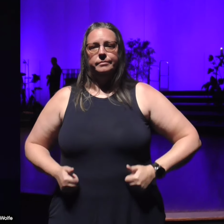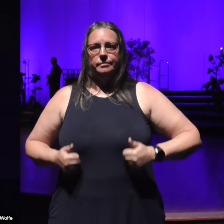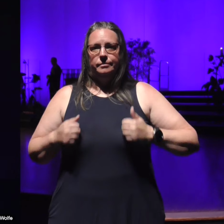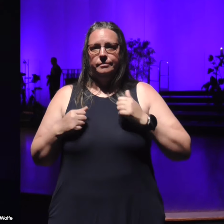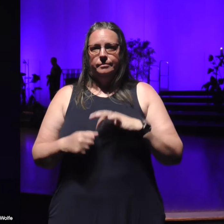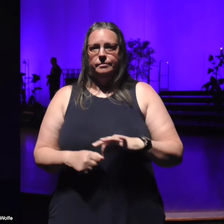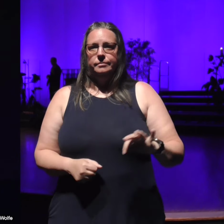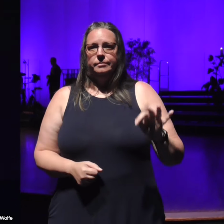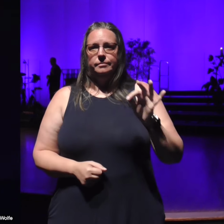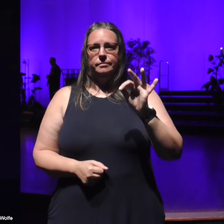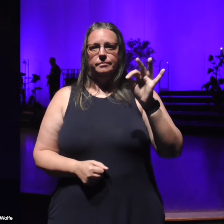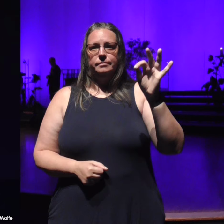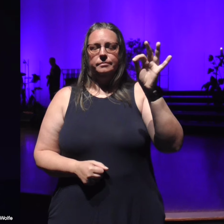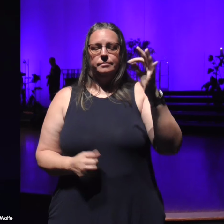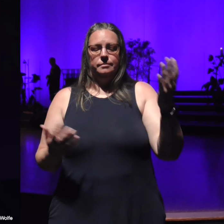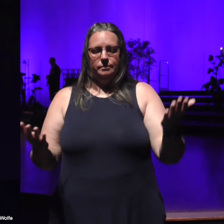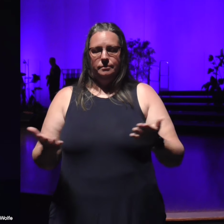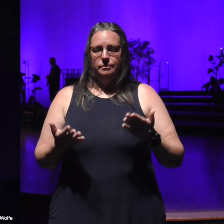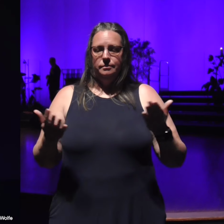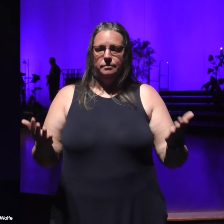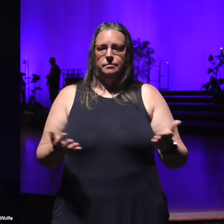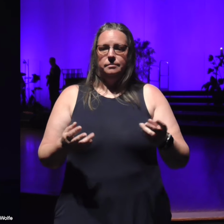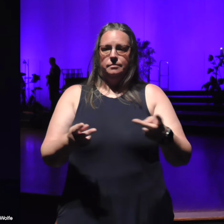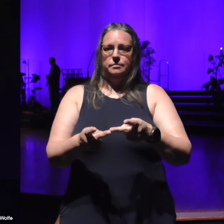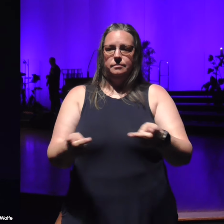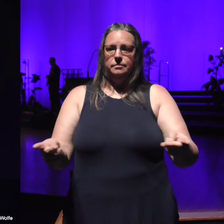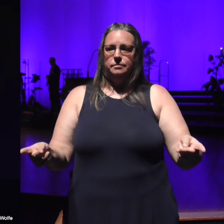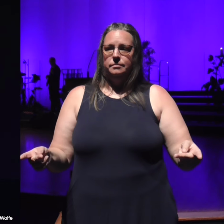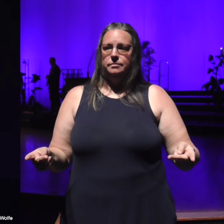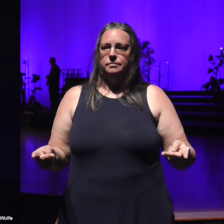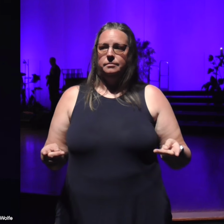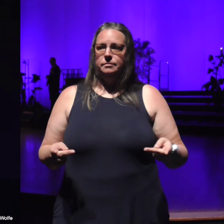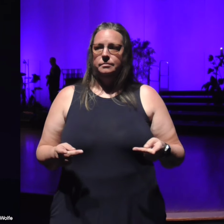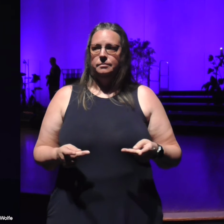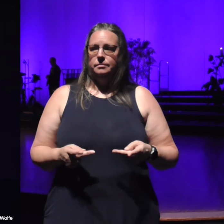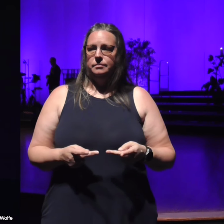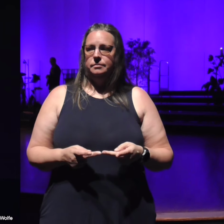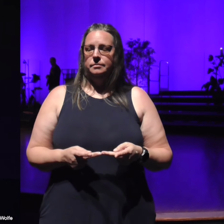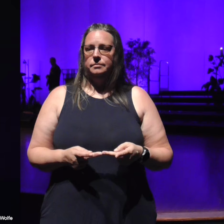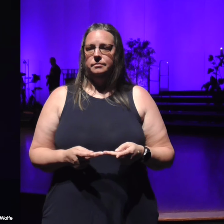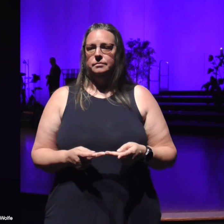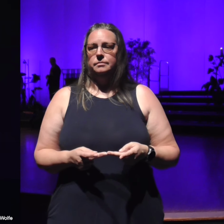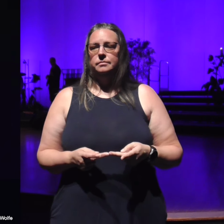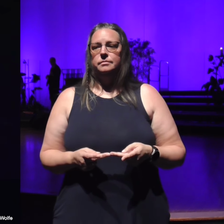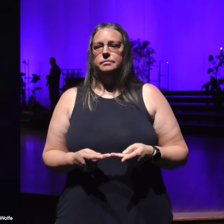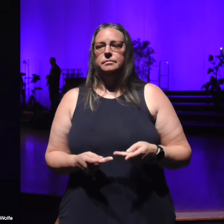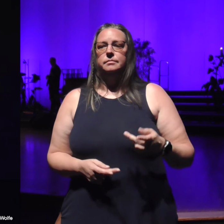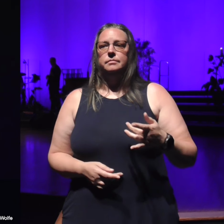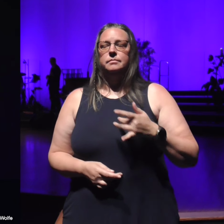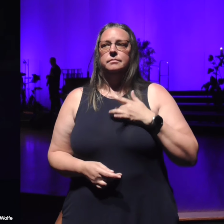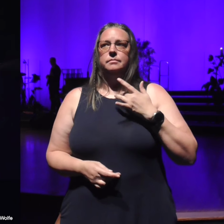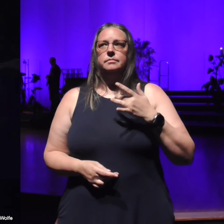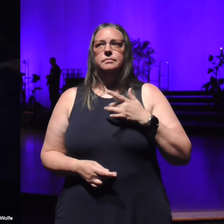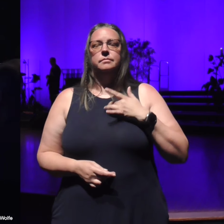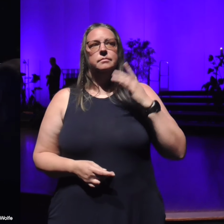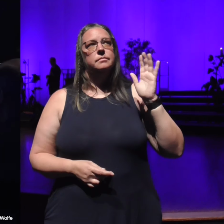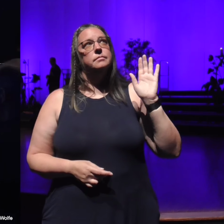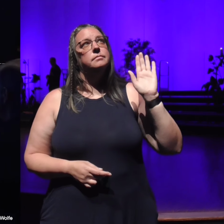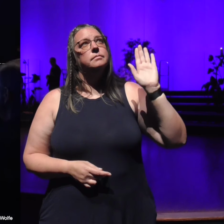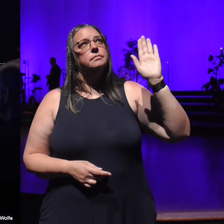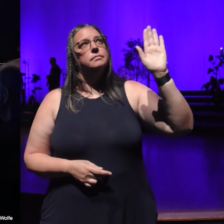Surely the presence of God is in this place. I